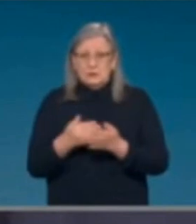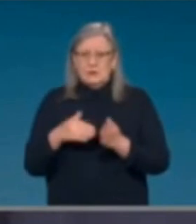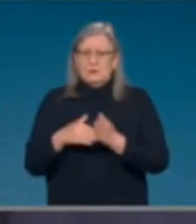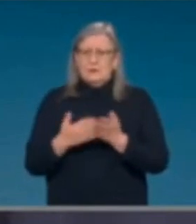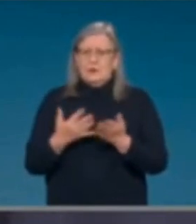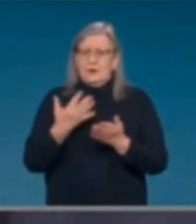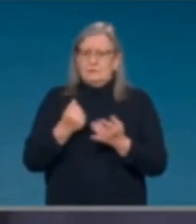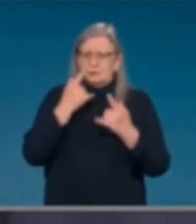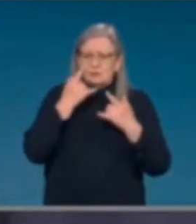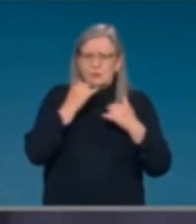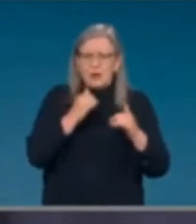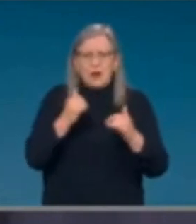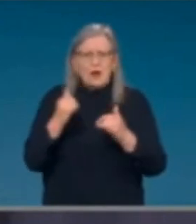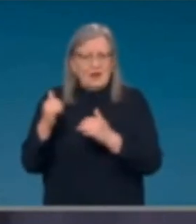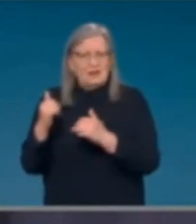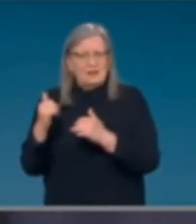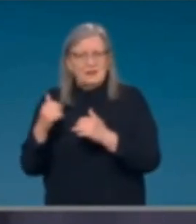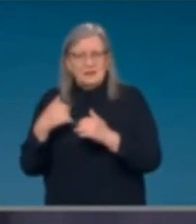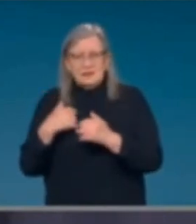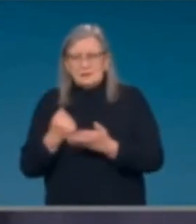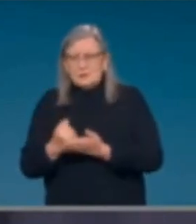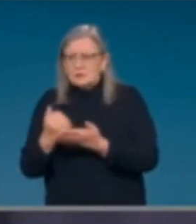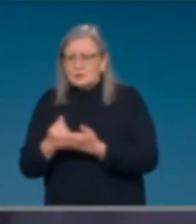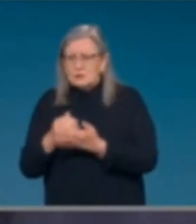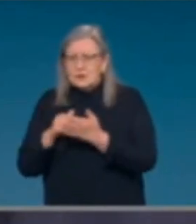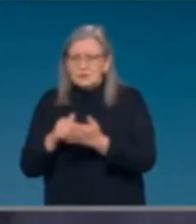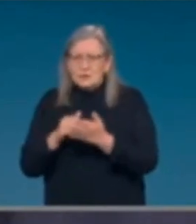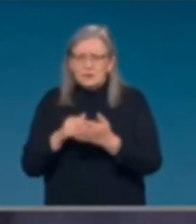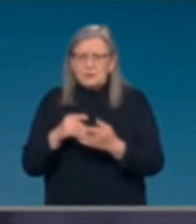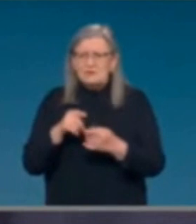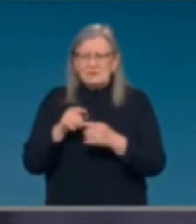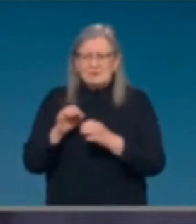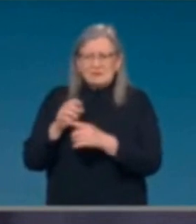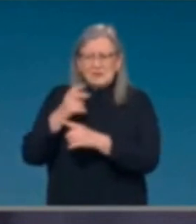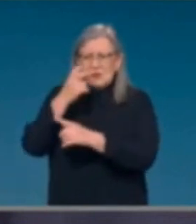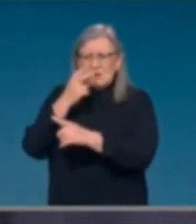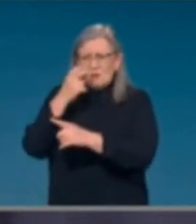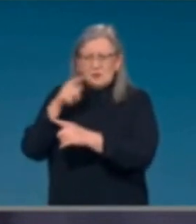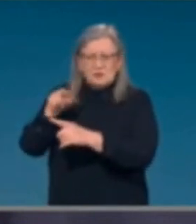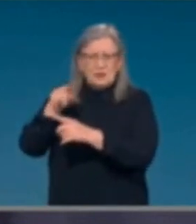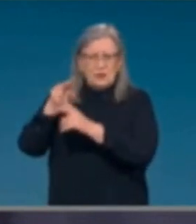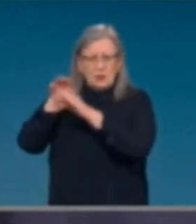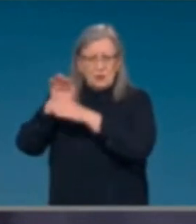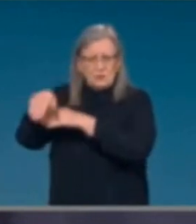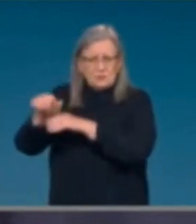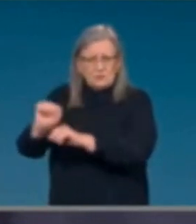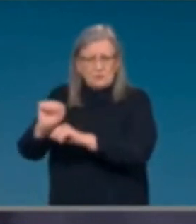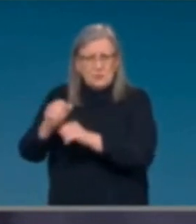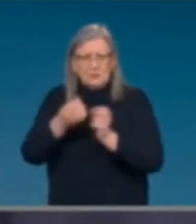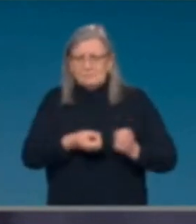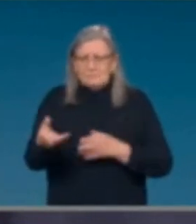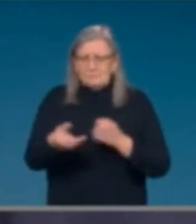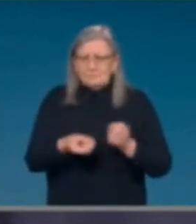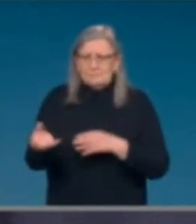where we've been providing support in aged care, and we have supplies which have been made available to certain critical